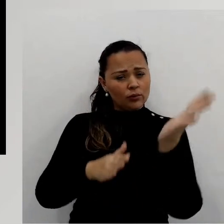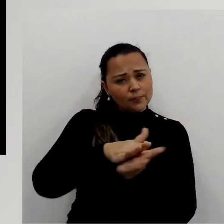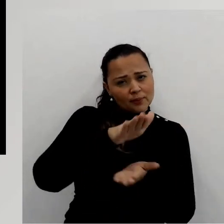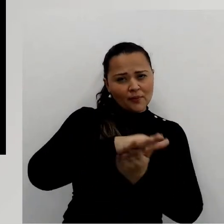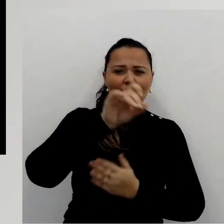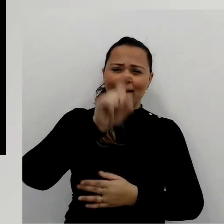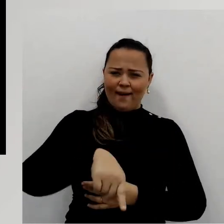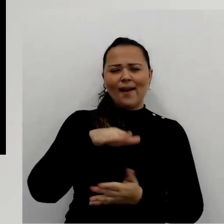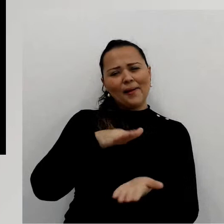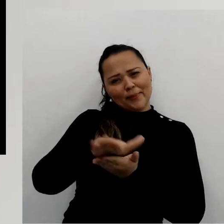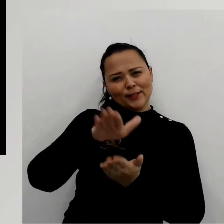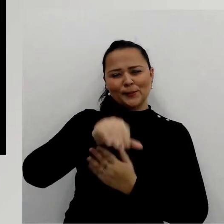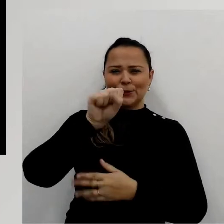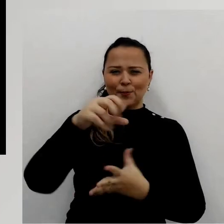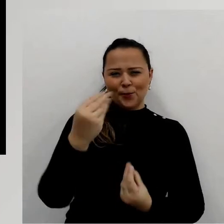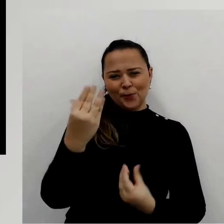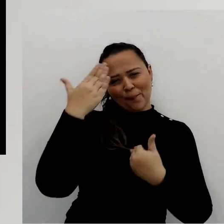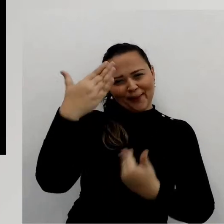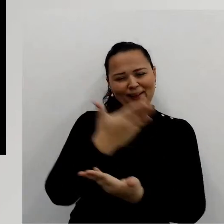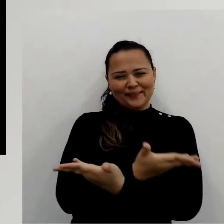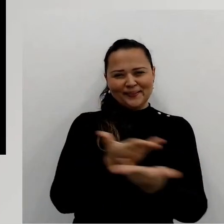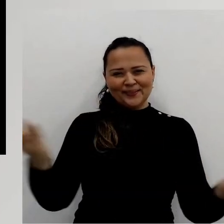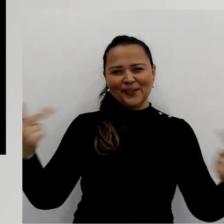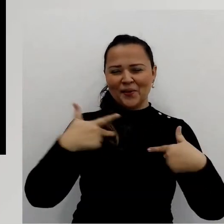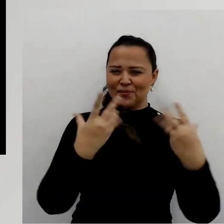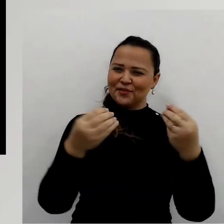everybody. I'd be happy to answer any questions.